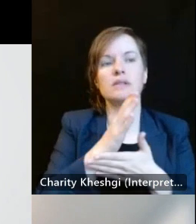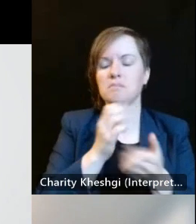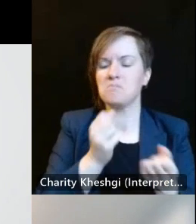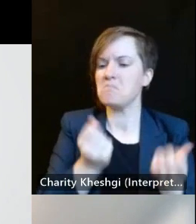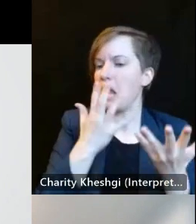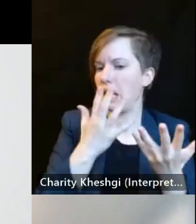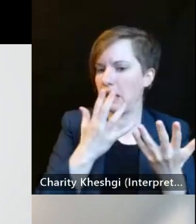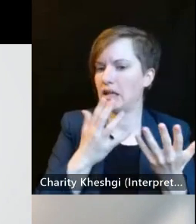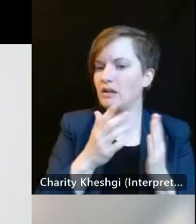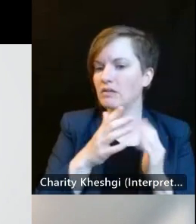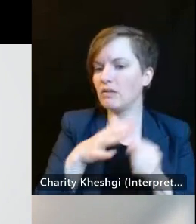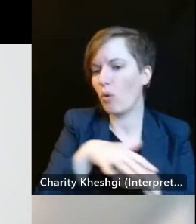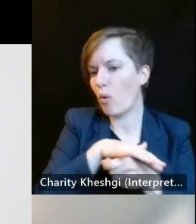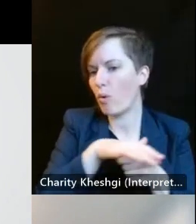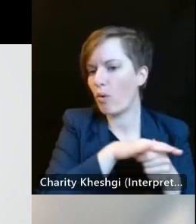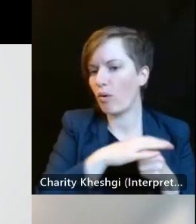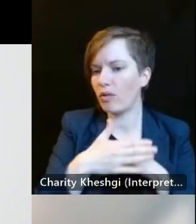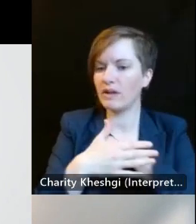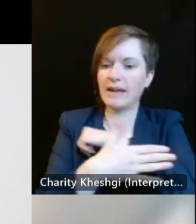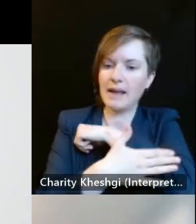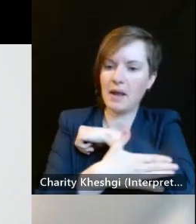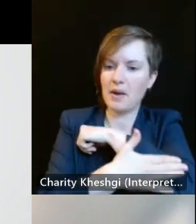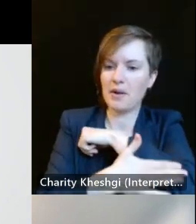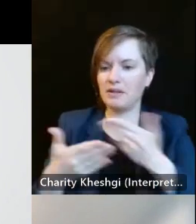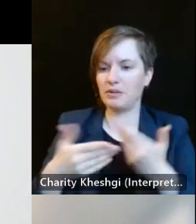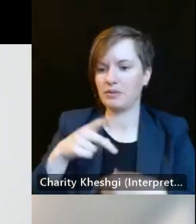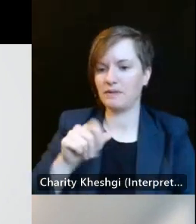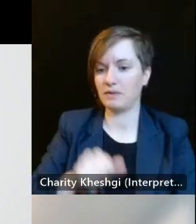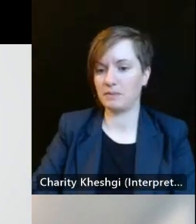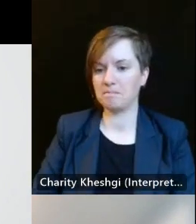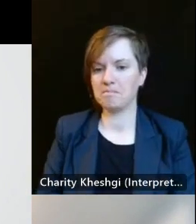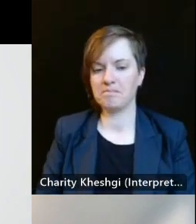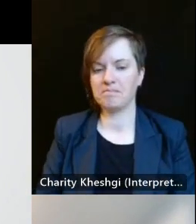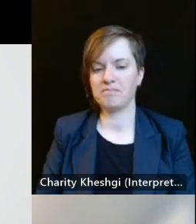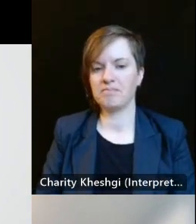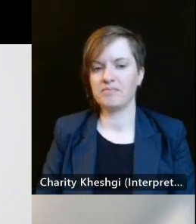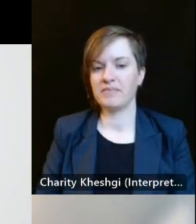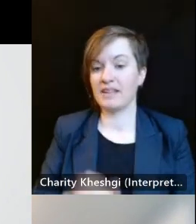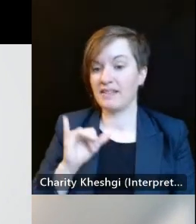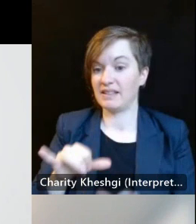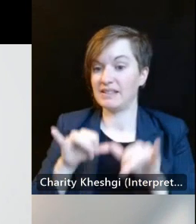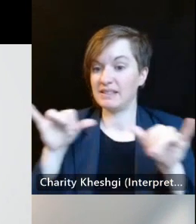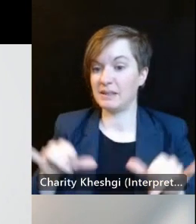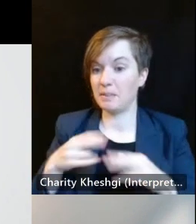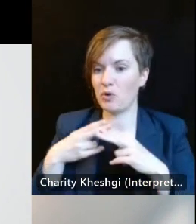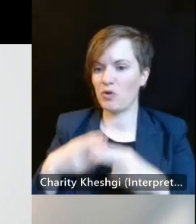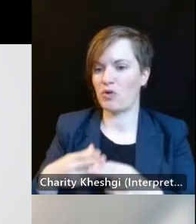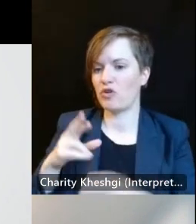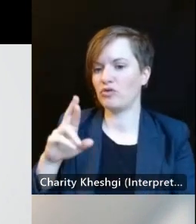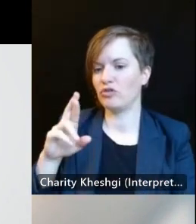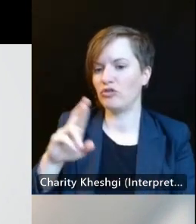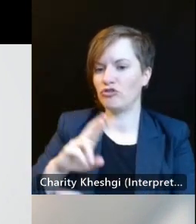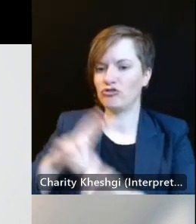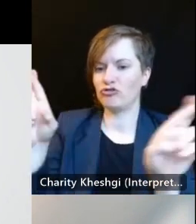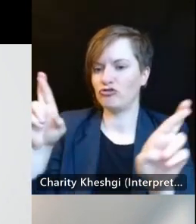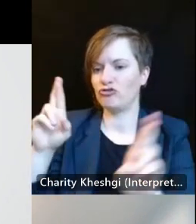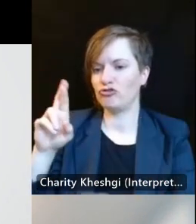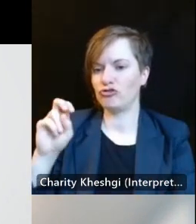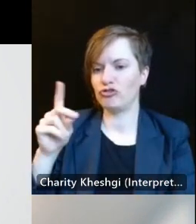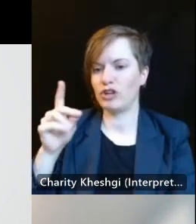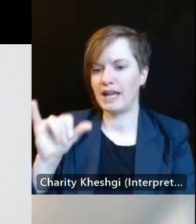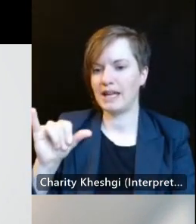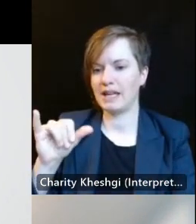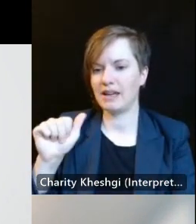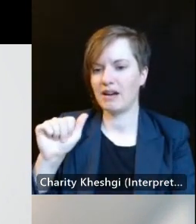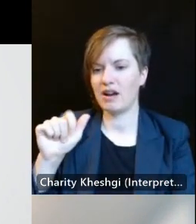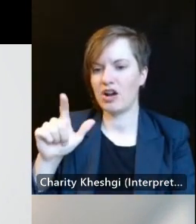in Pennsylvania. They are called the Ready Alert Systems. And in essence, county residents